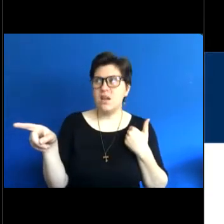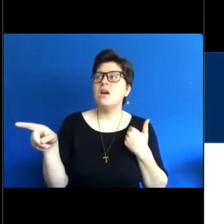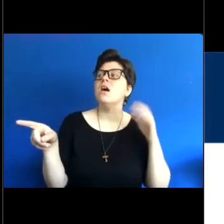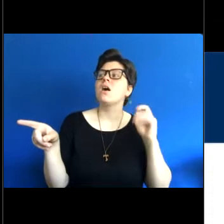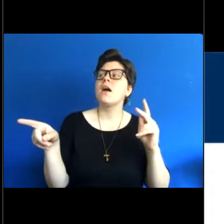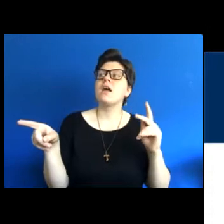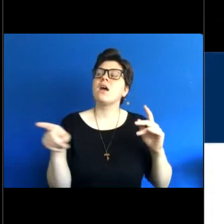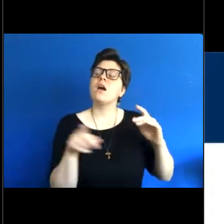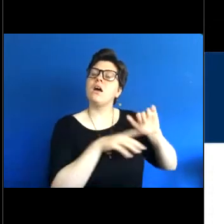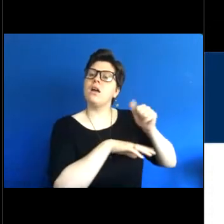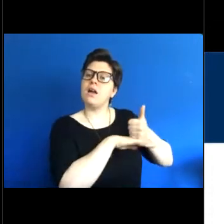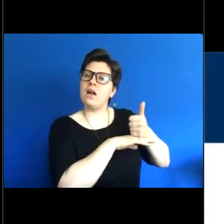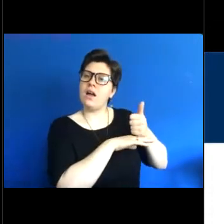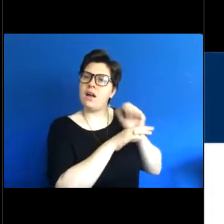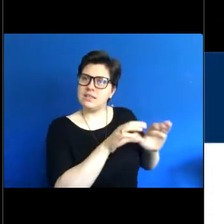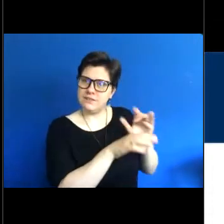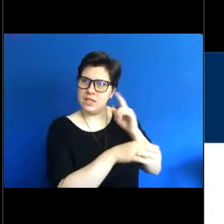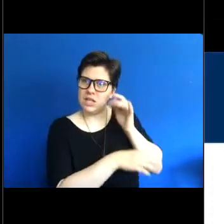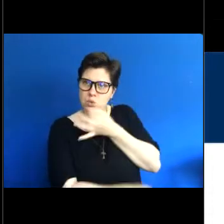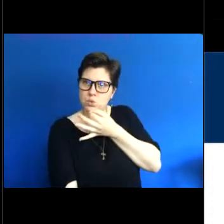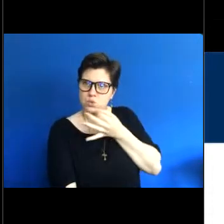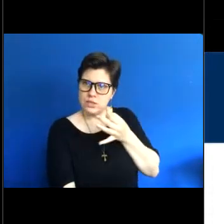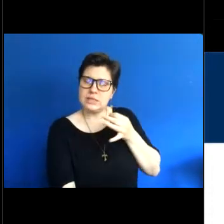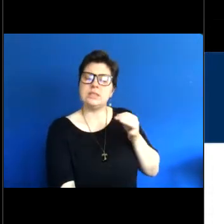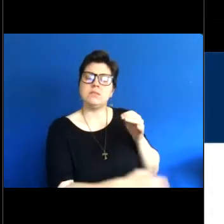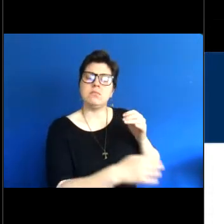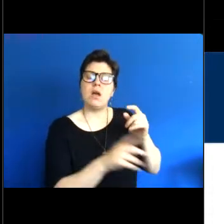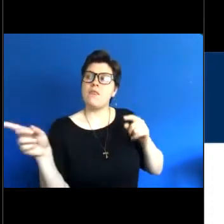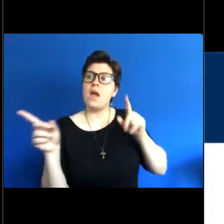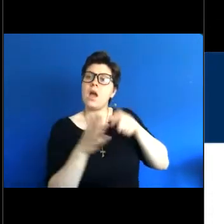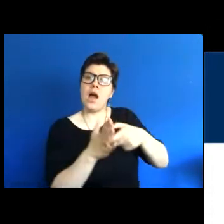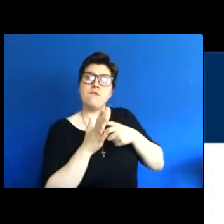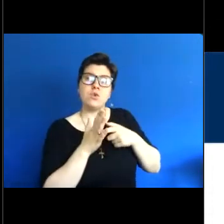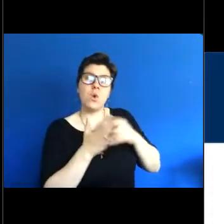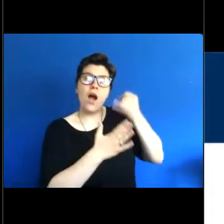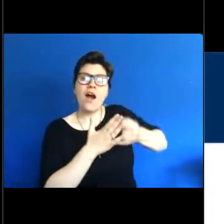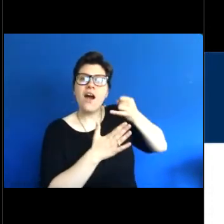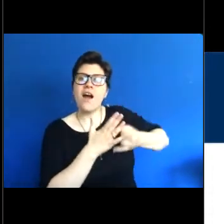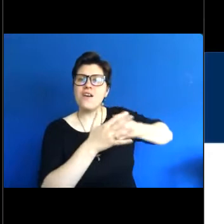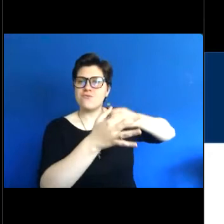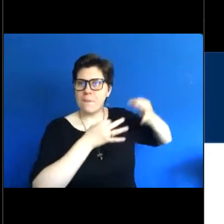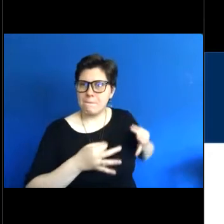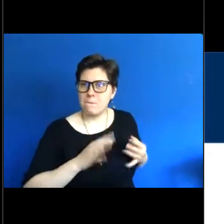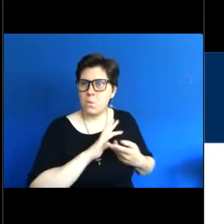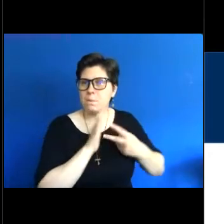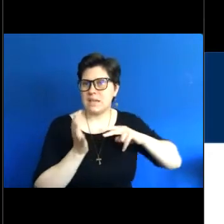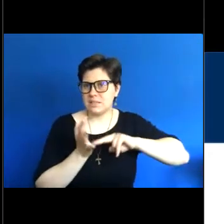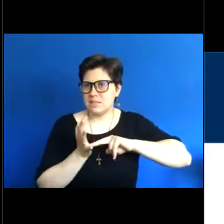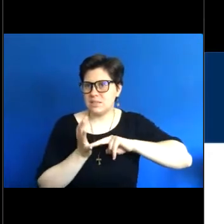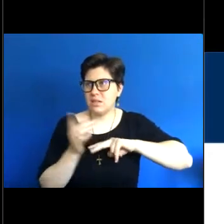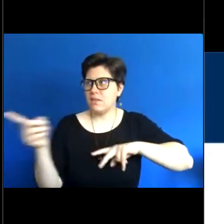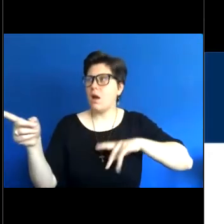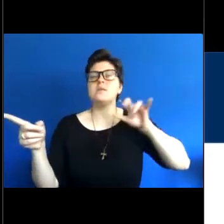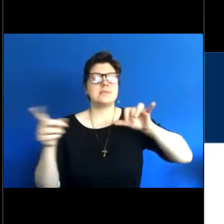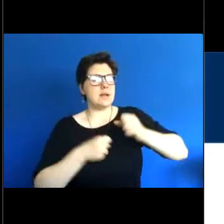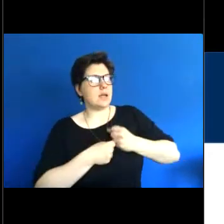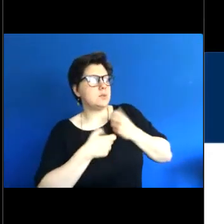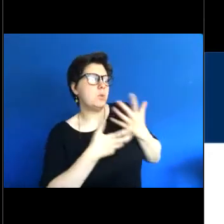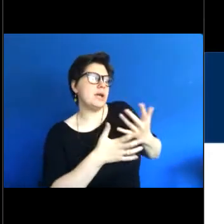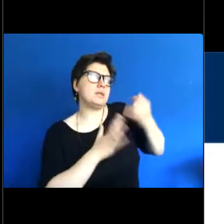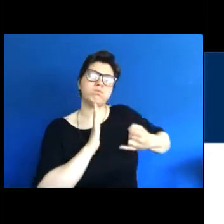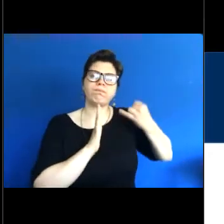an activity on the Eucharist where they have to artistically describe what does the Eucharist mean to them, right? Who is in the Eucharist,